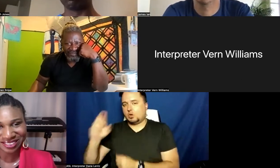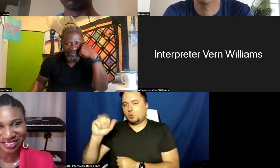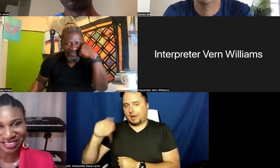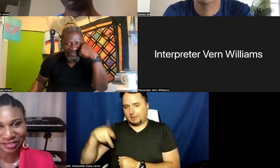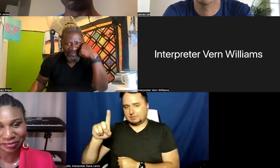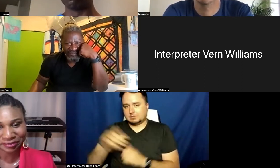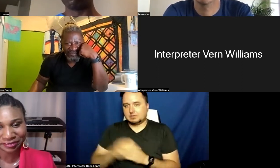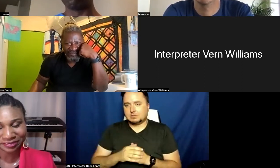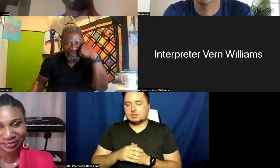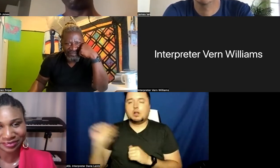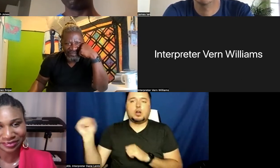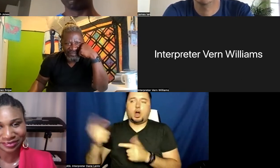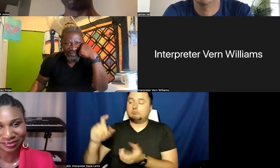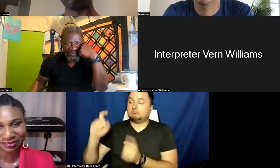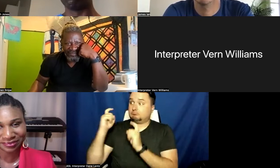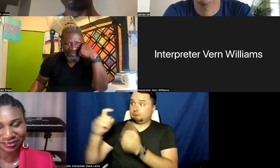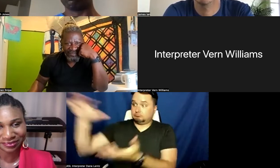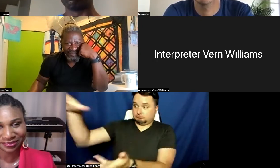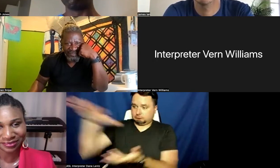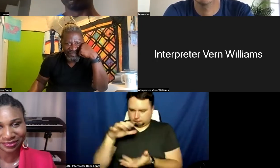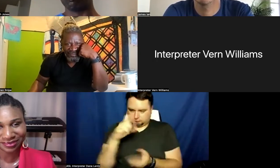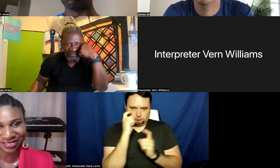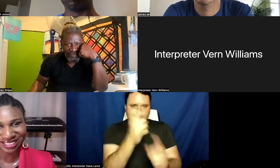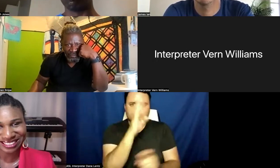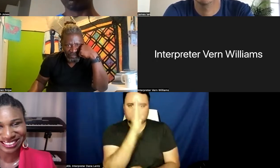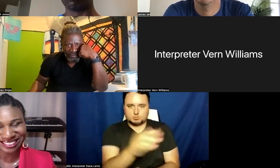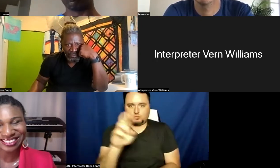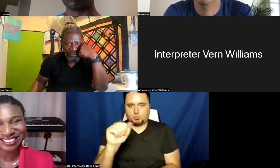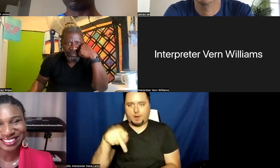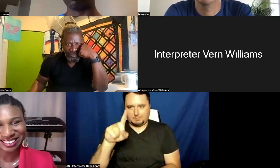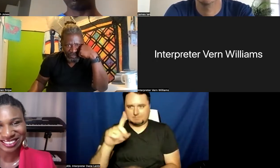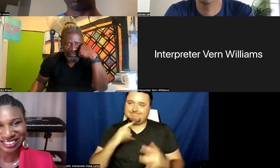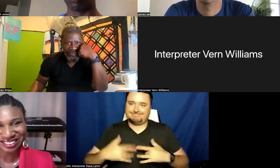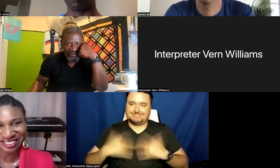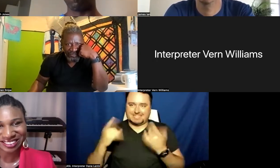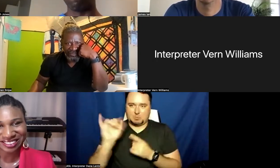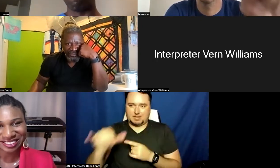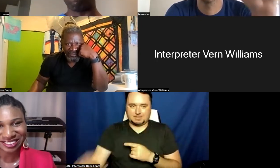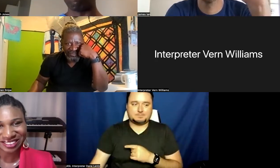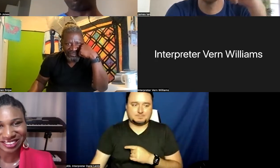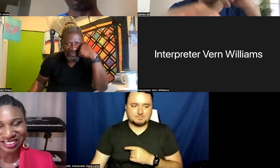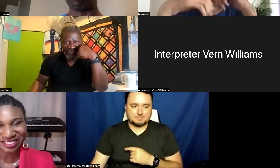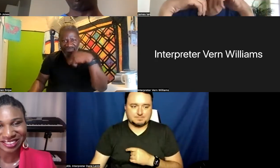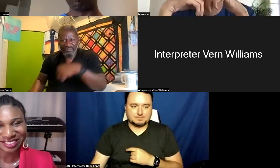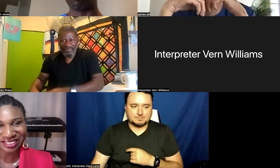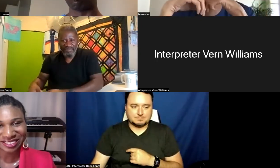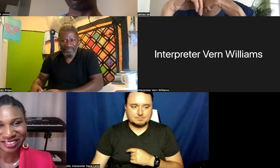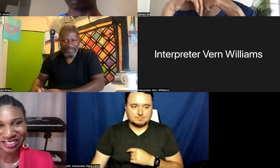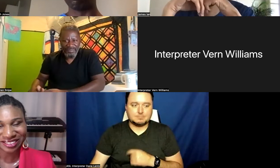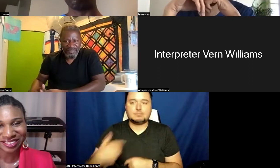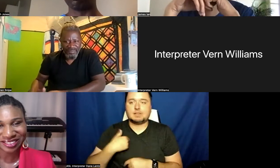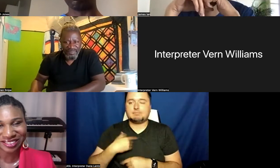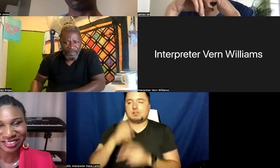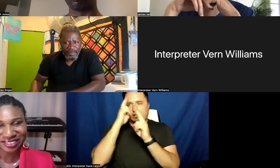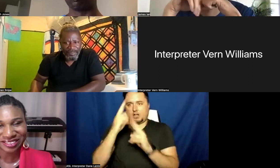this event will be donated directly to RAMPD, so super excited about that. I have the honor of co-moderating